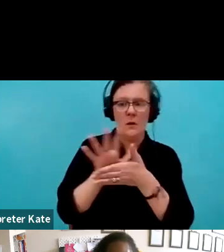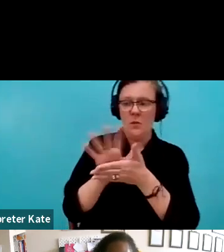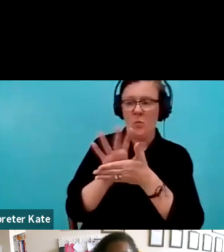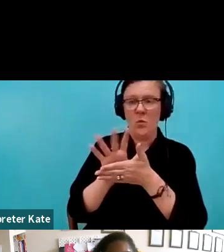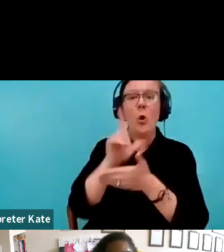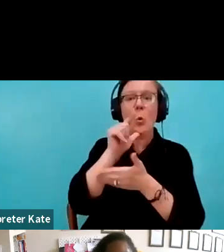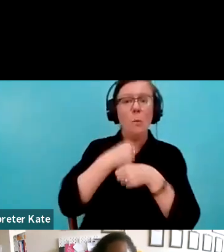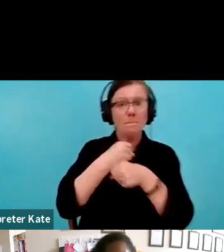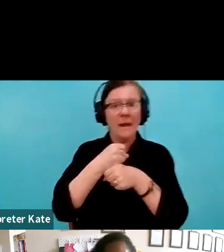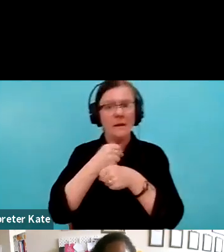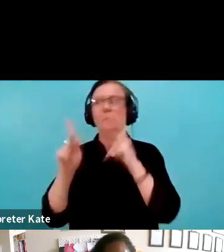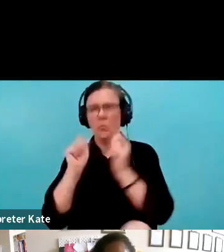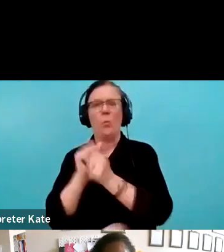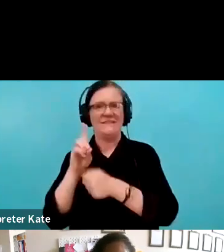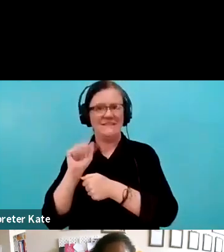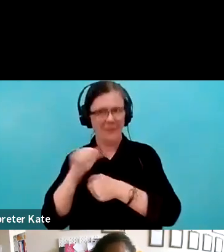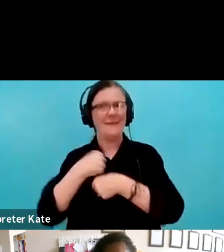created by, you know,